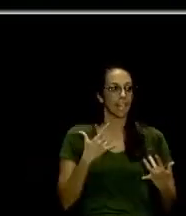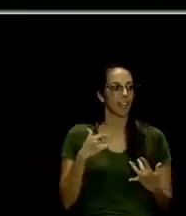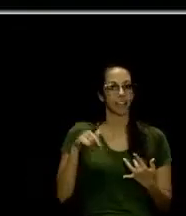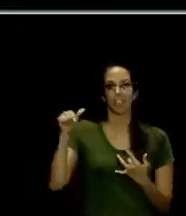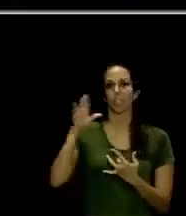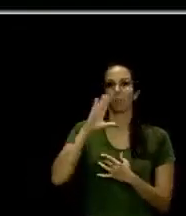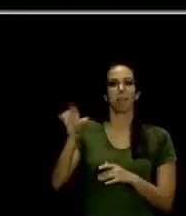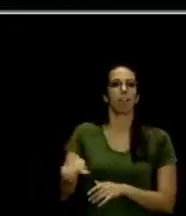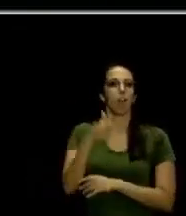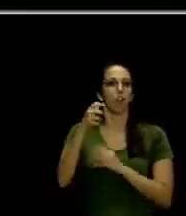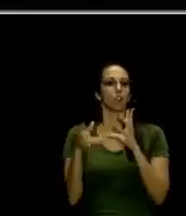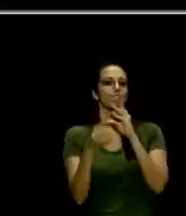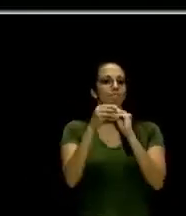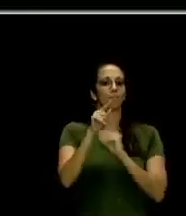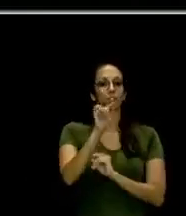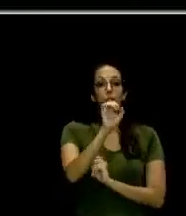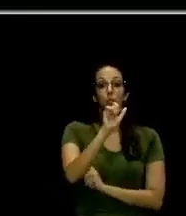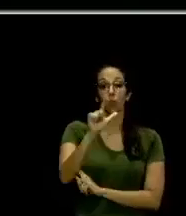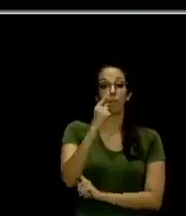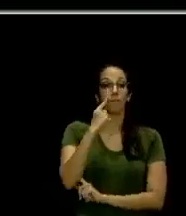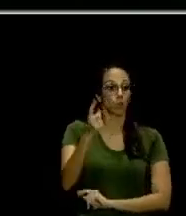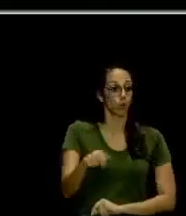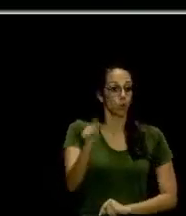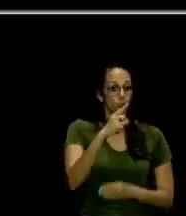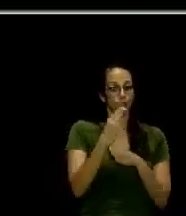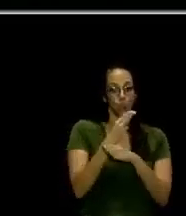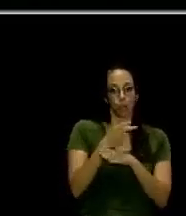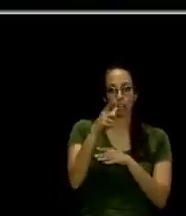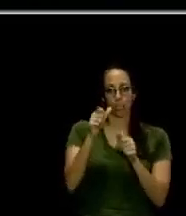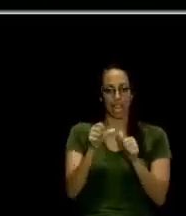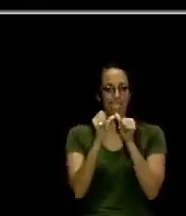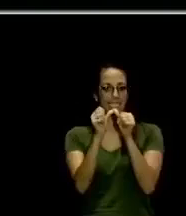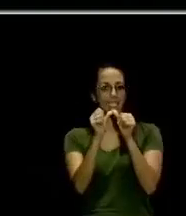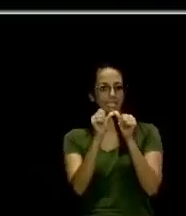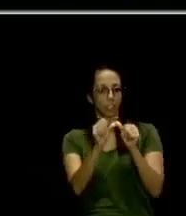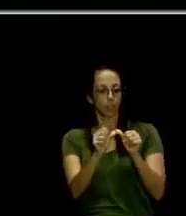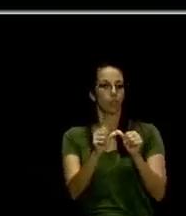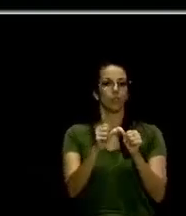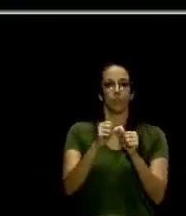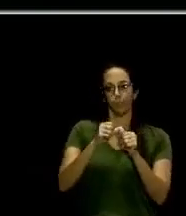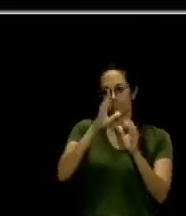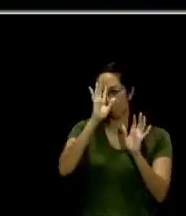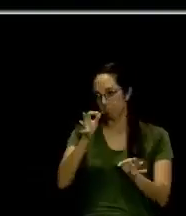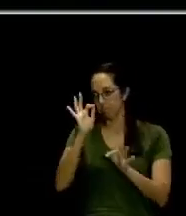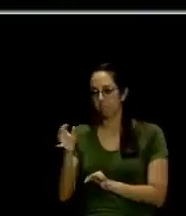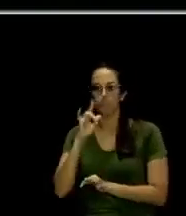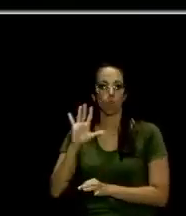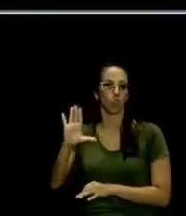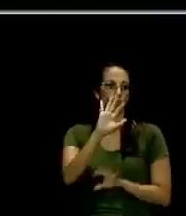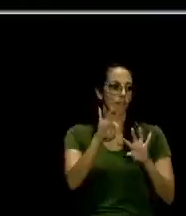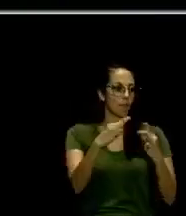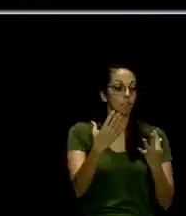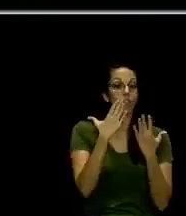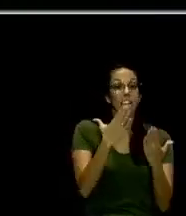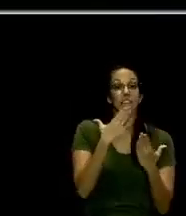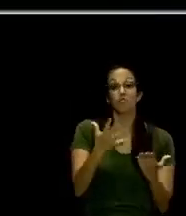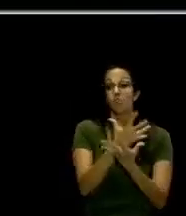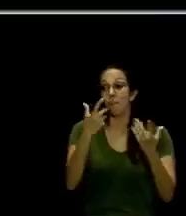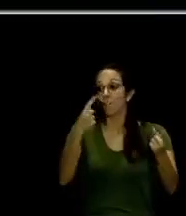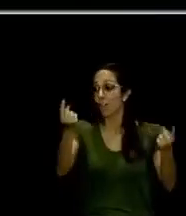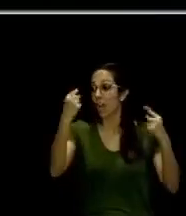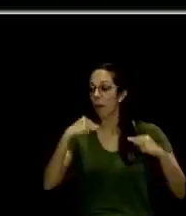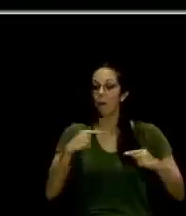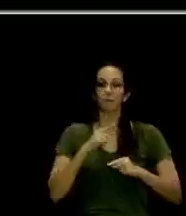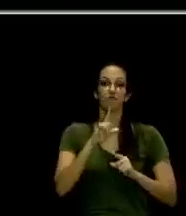another tool in the tool belt for you so that you are able to continue making those choices for your family. So thank you so much for being here.